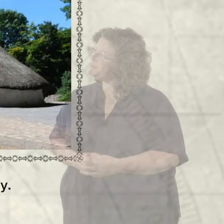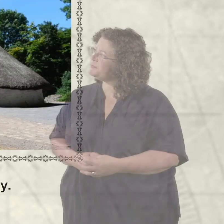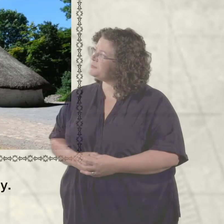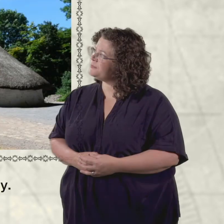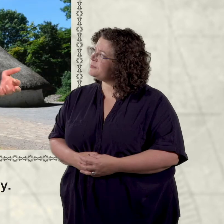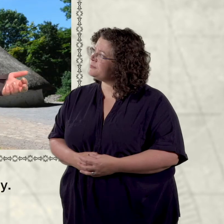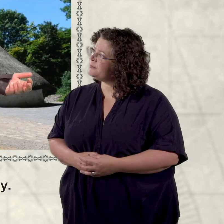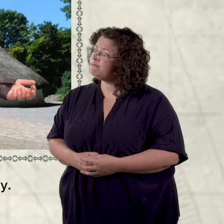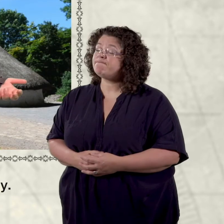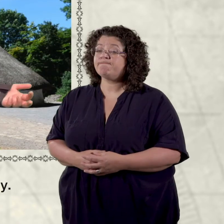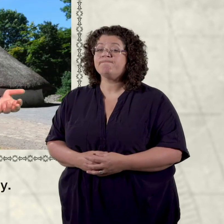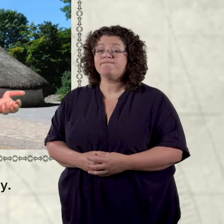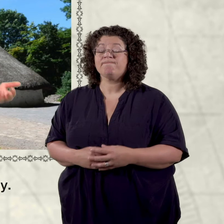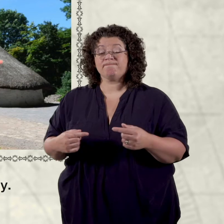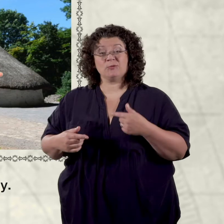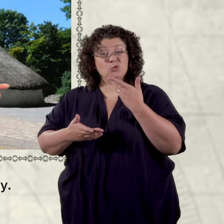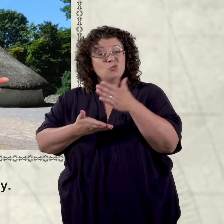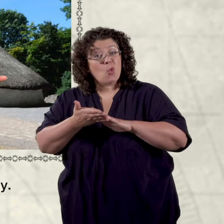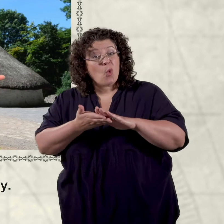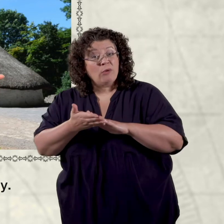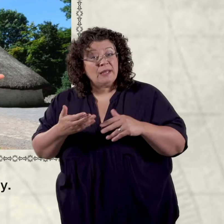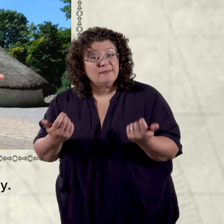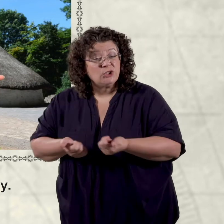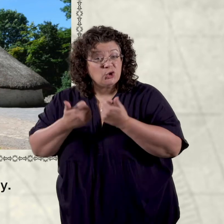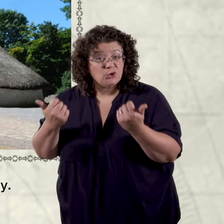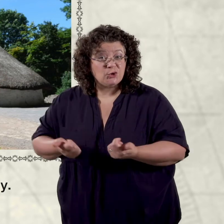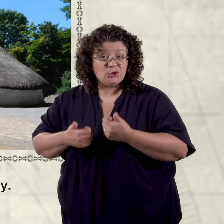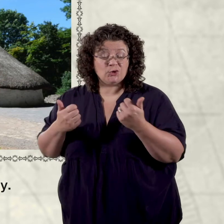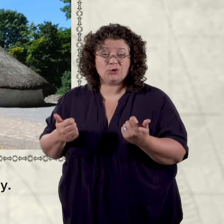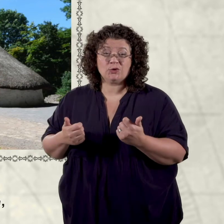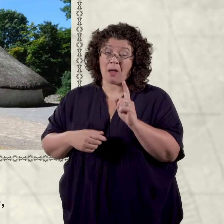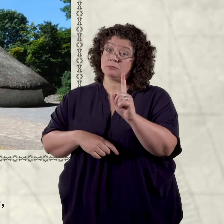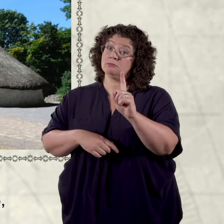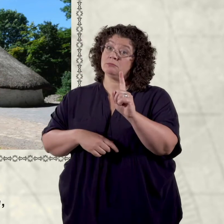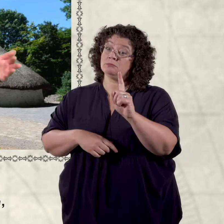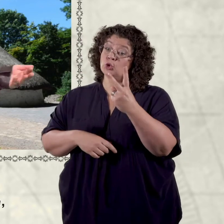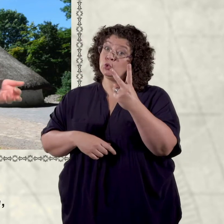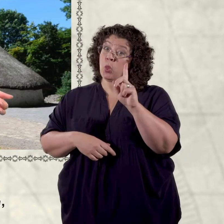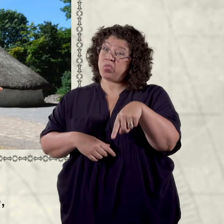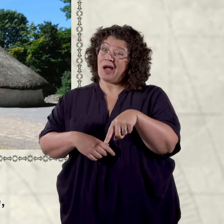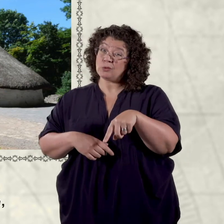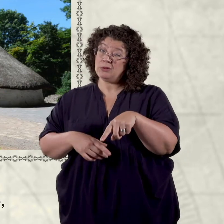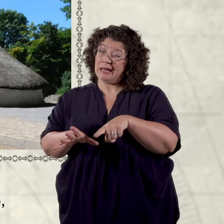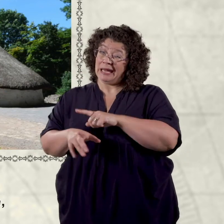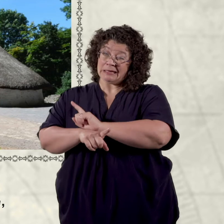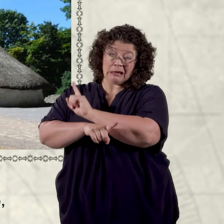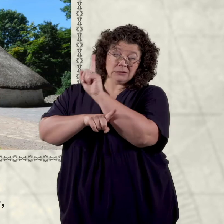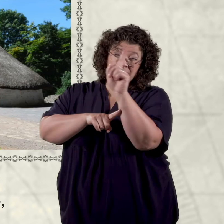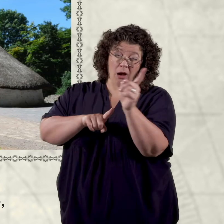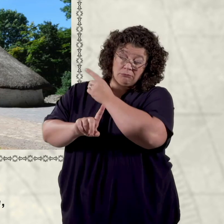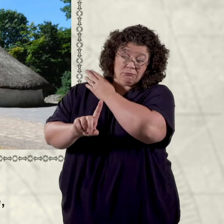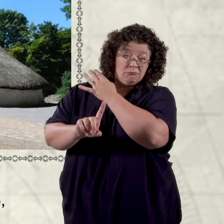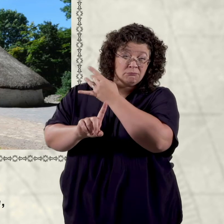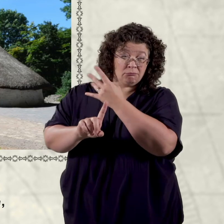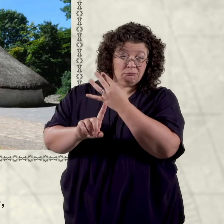And that was the end of my story. Still, 2000 years later,